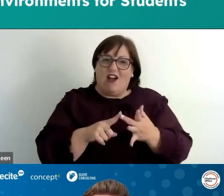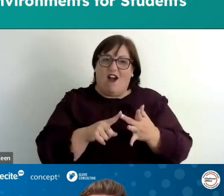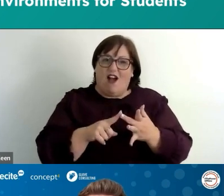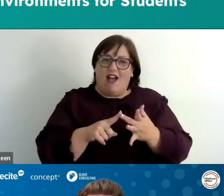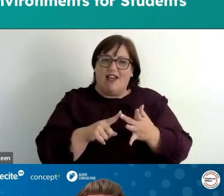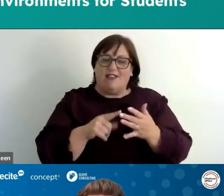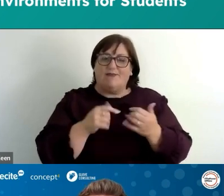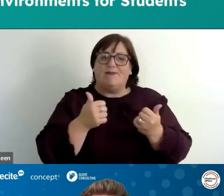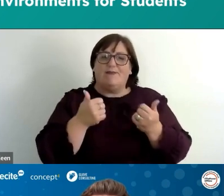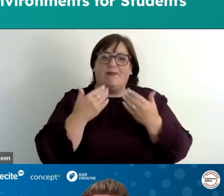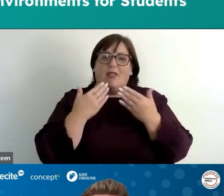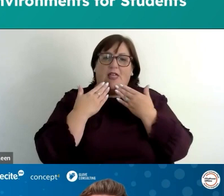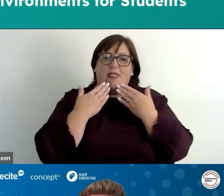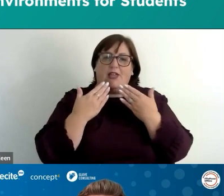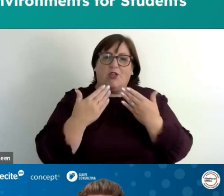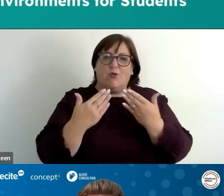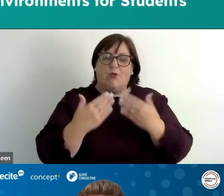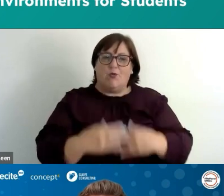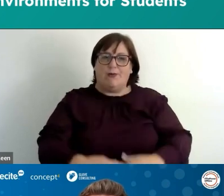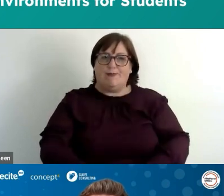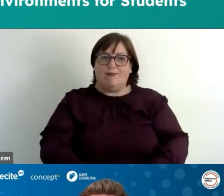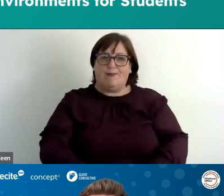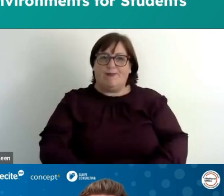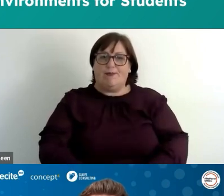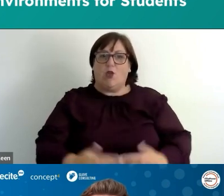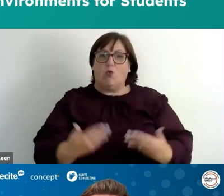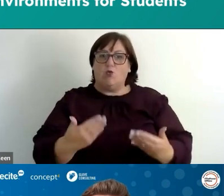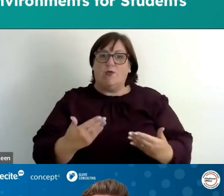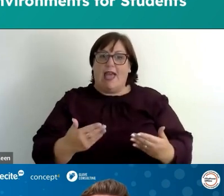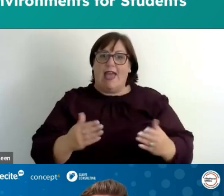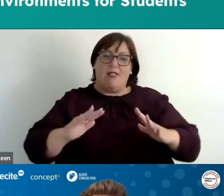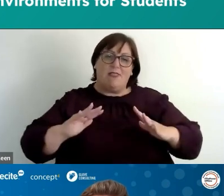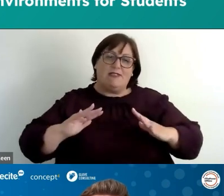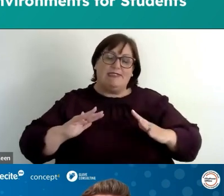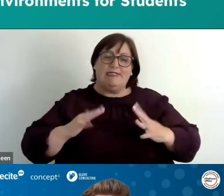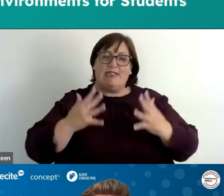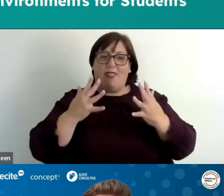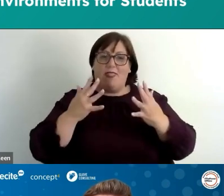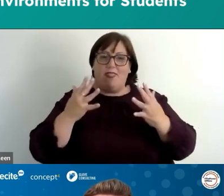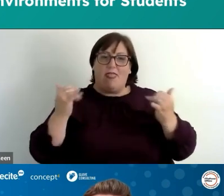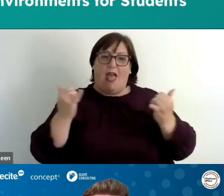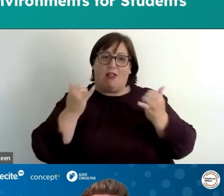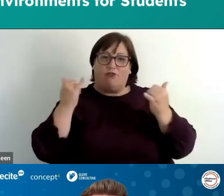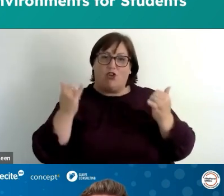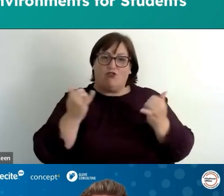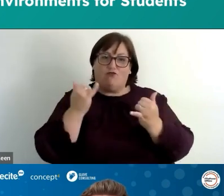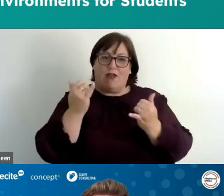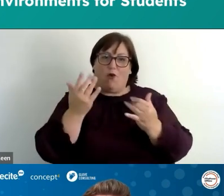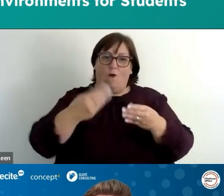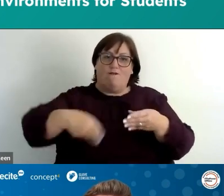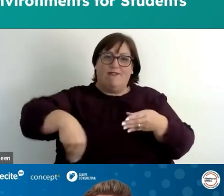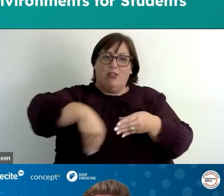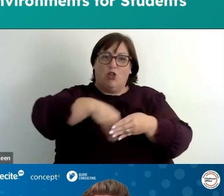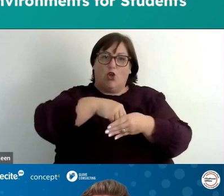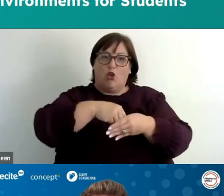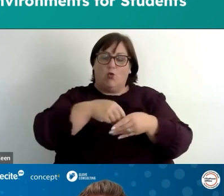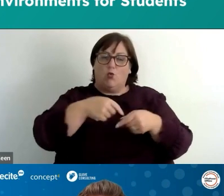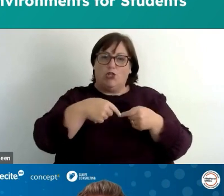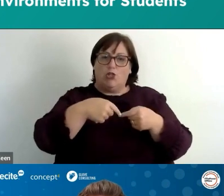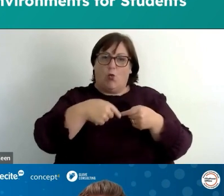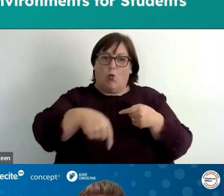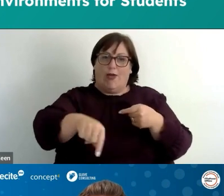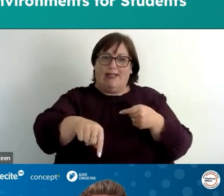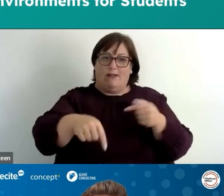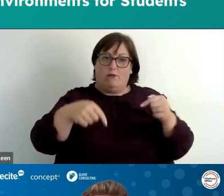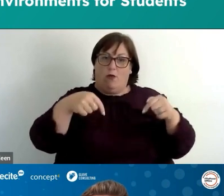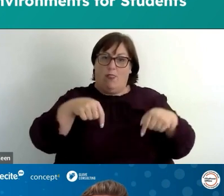So today marks the 10th anniversary of National Inclusion Week, and something that Recite always gets involved in. This year, the theme is